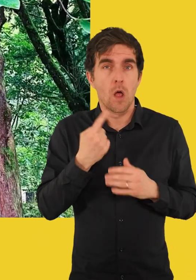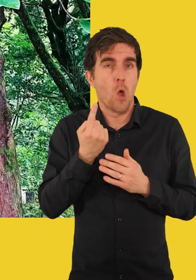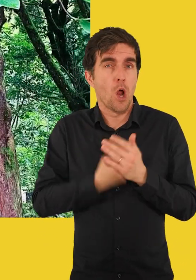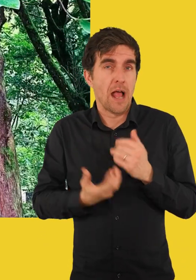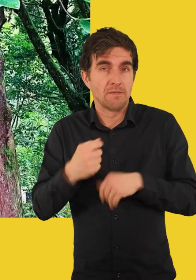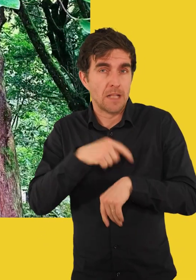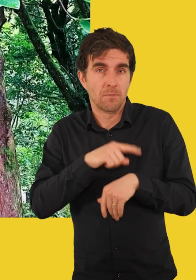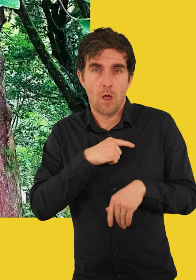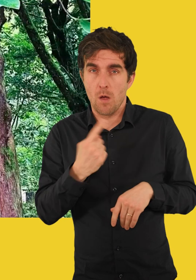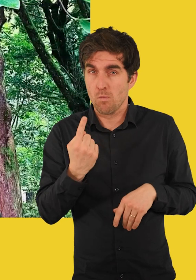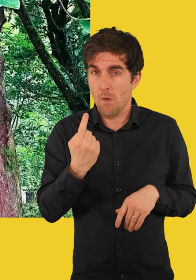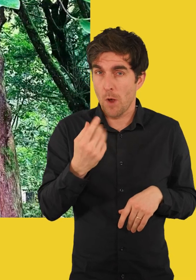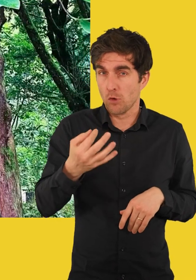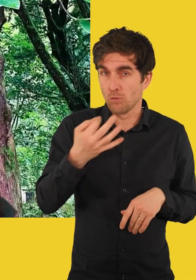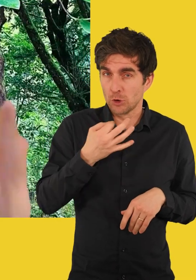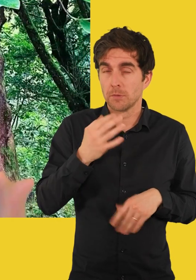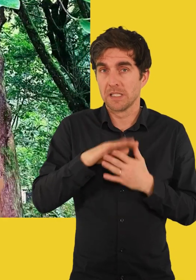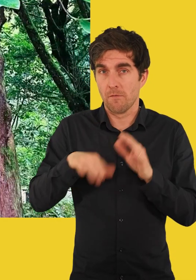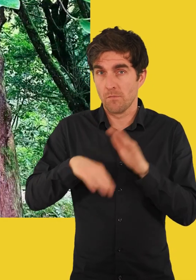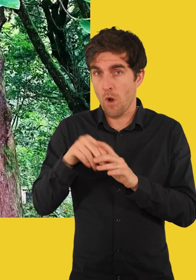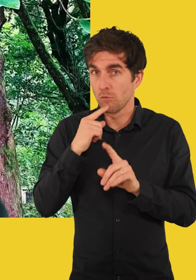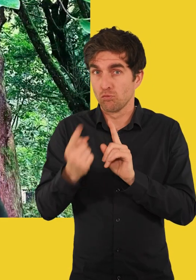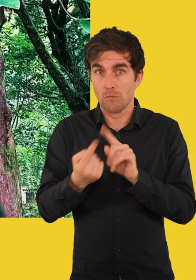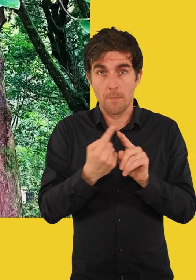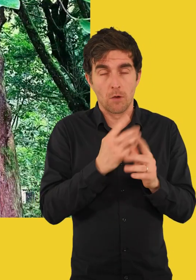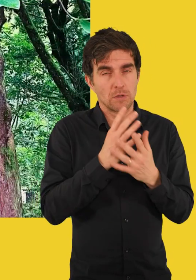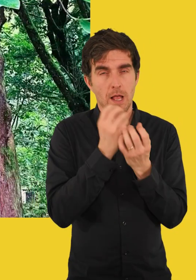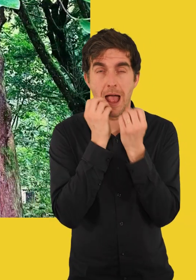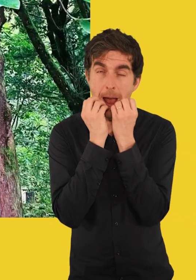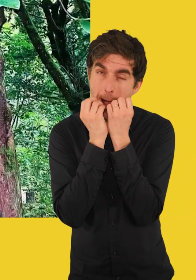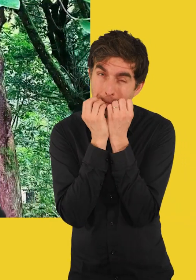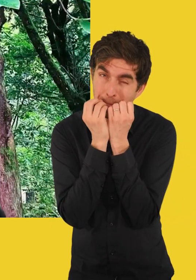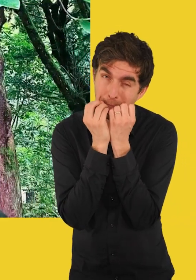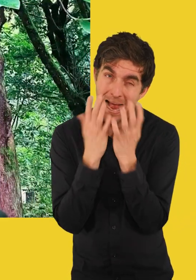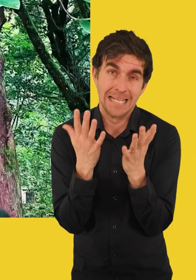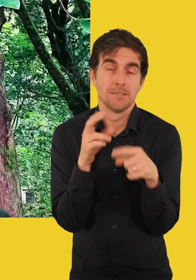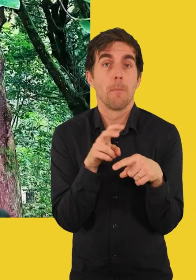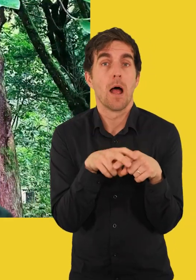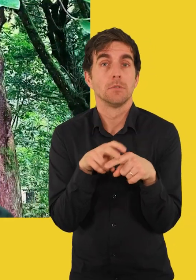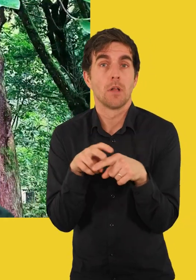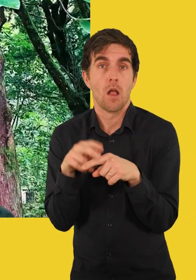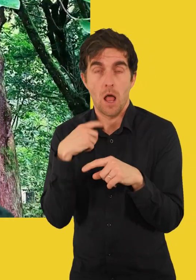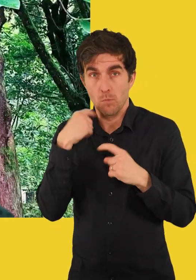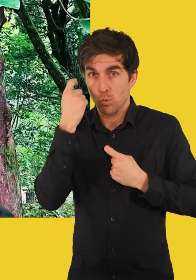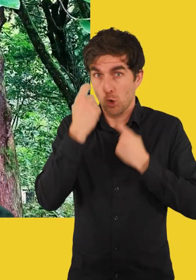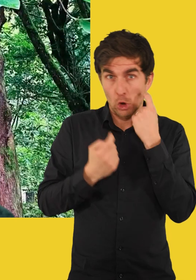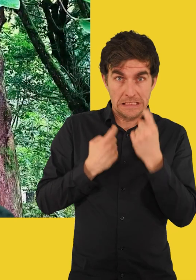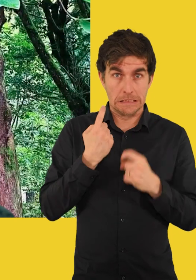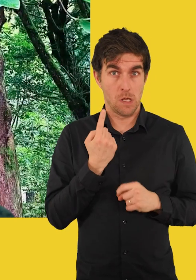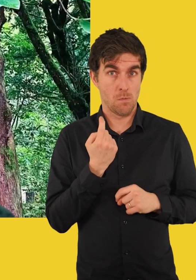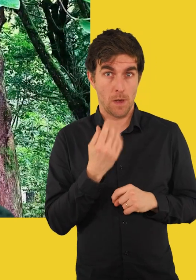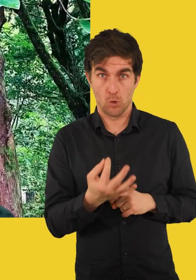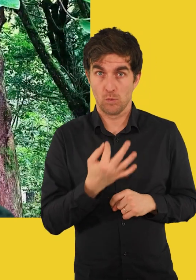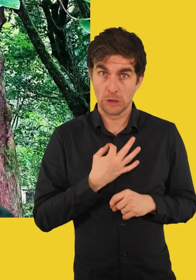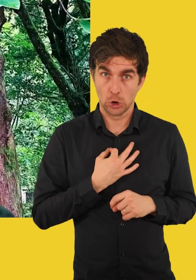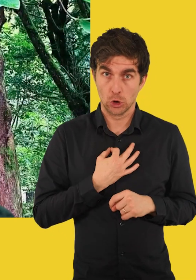time for one more question with the full responses that we're getting from our amazing panelists. So I was